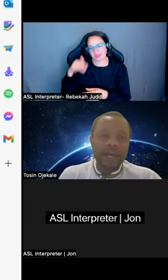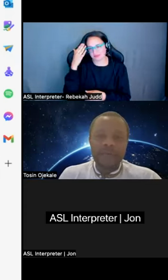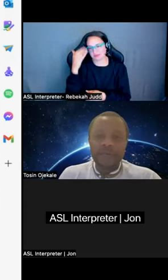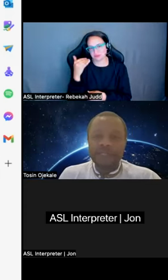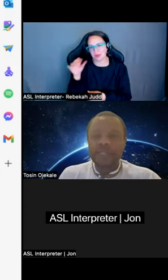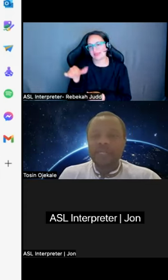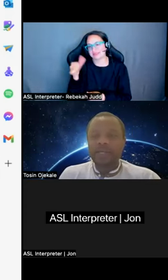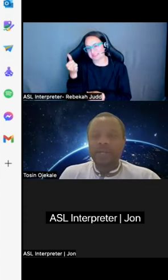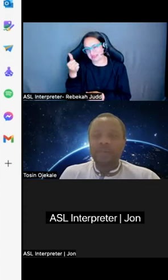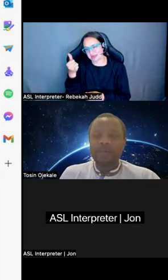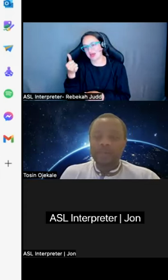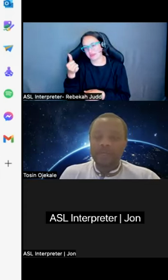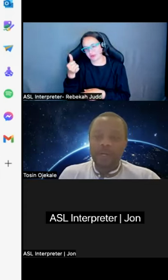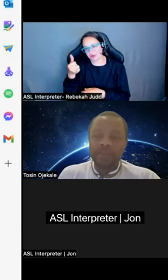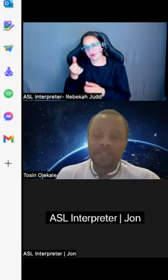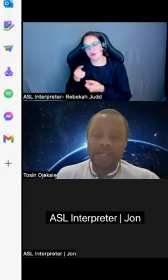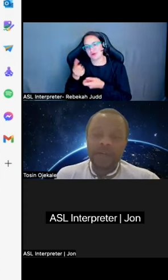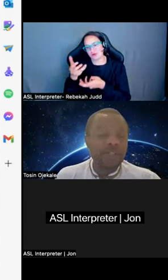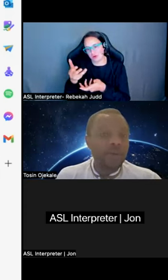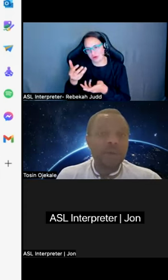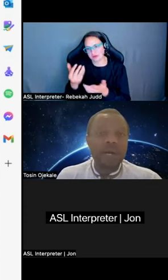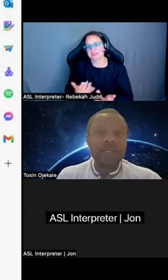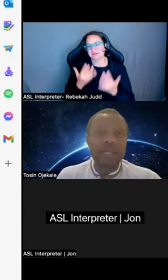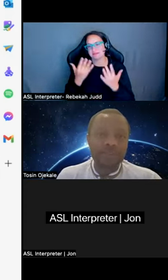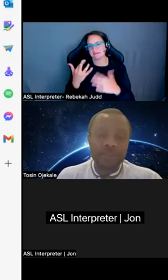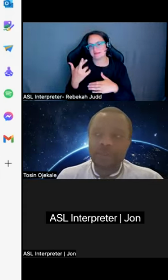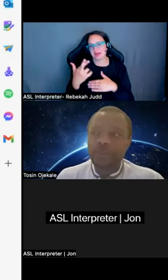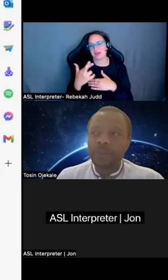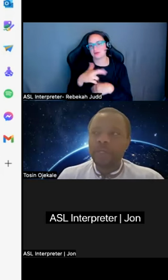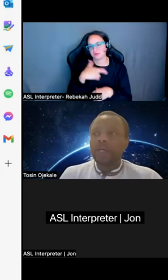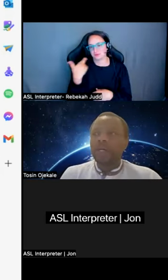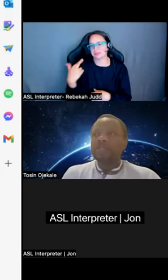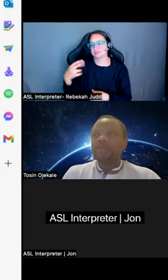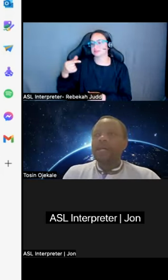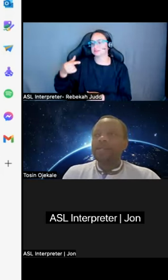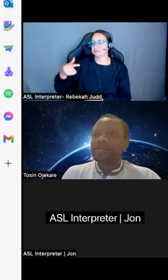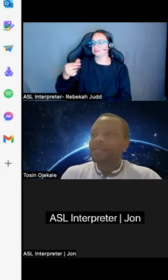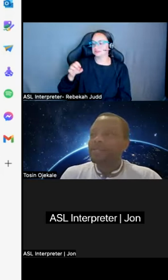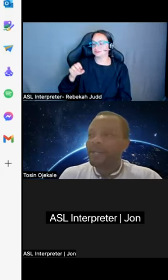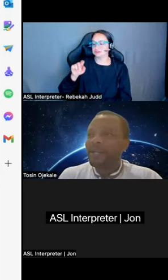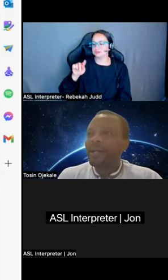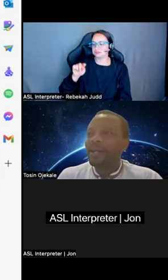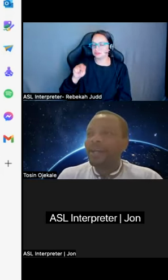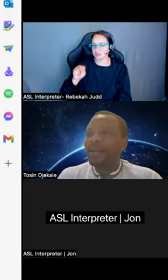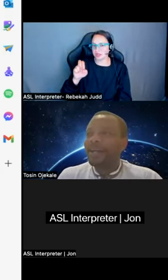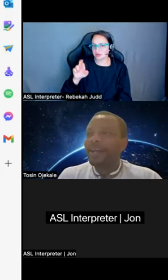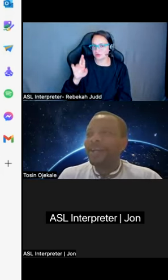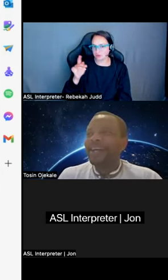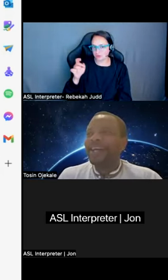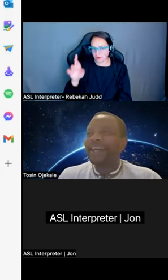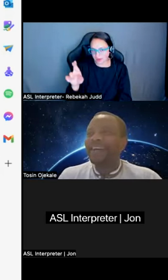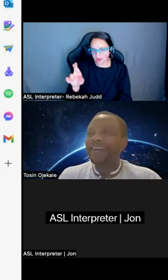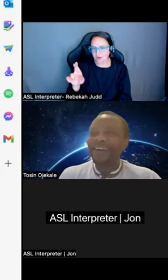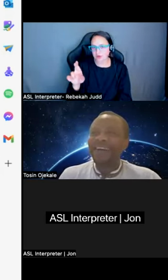of fire risk. Okay, we've talked about generator and electrical substances.